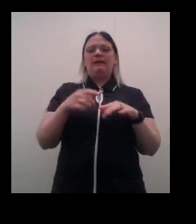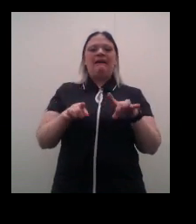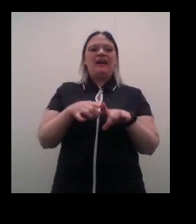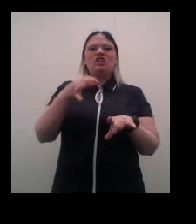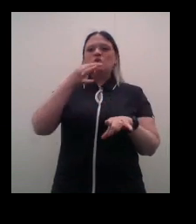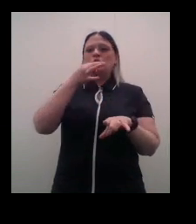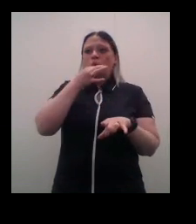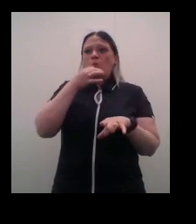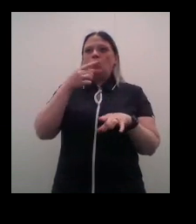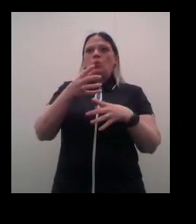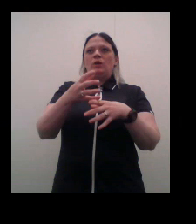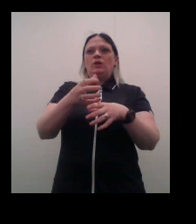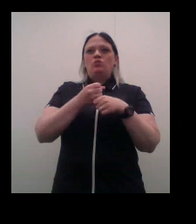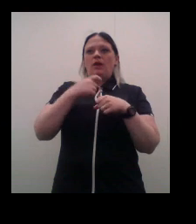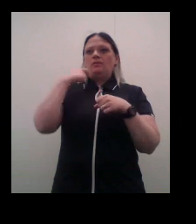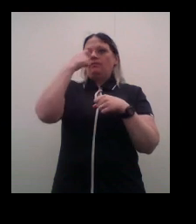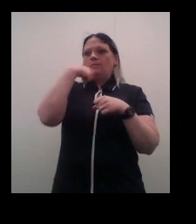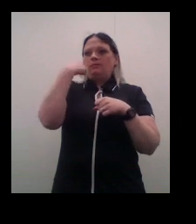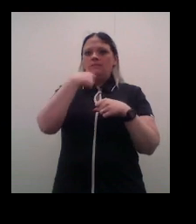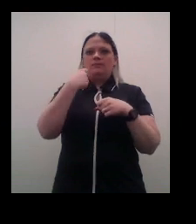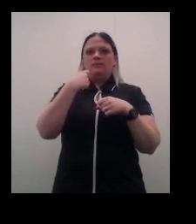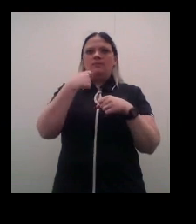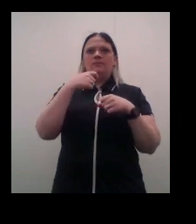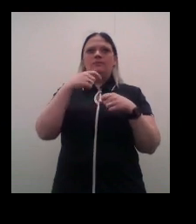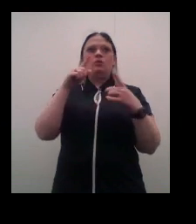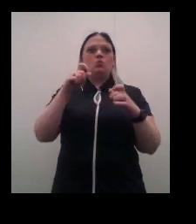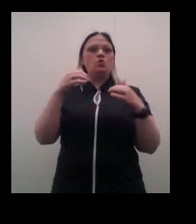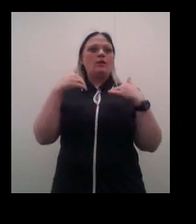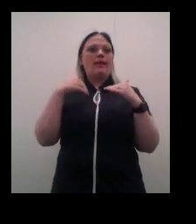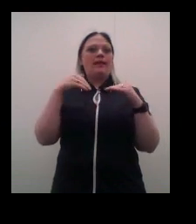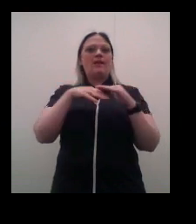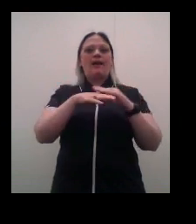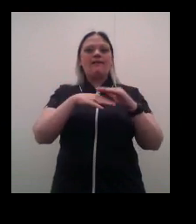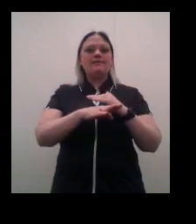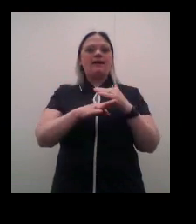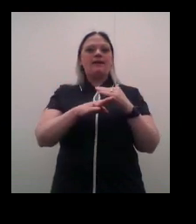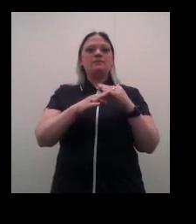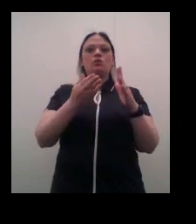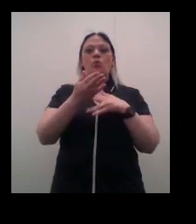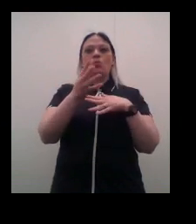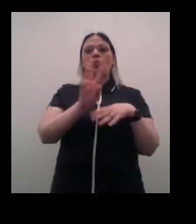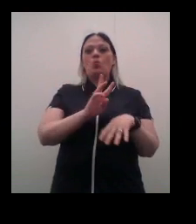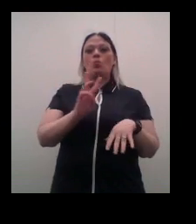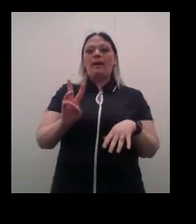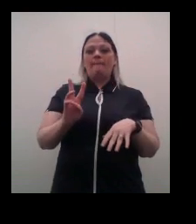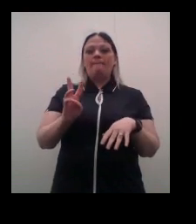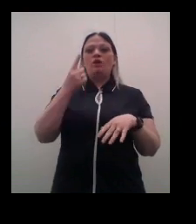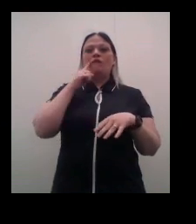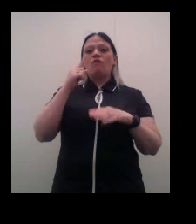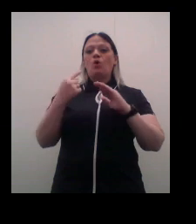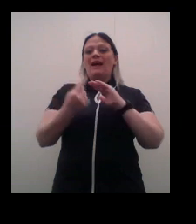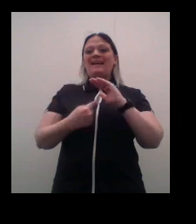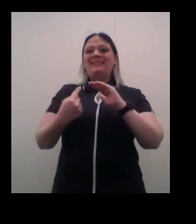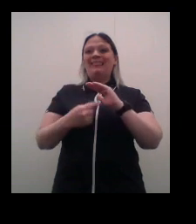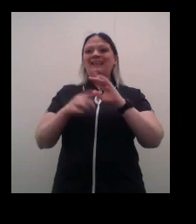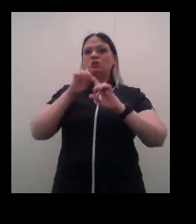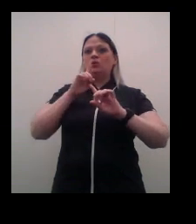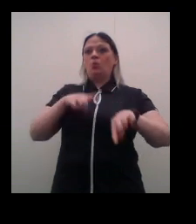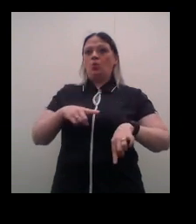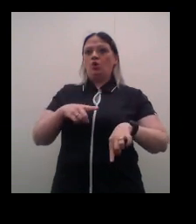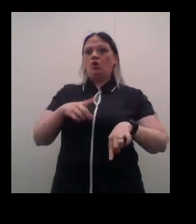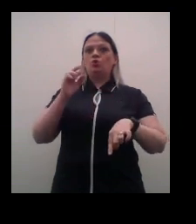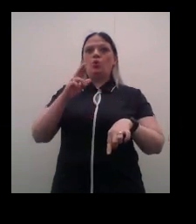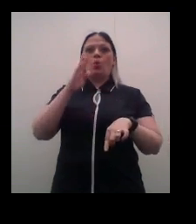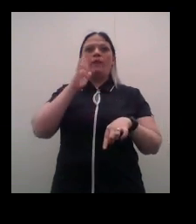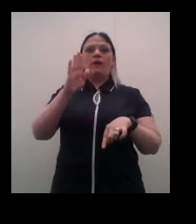collection, you should have either access by the web link to our isolation orders, or you will have